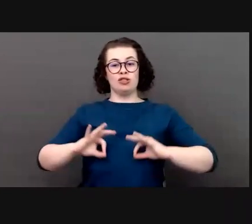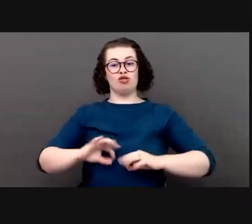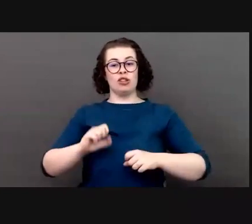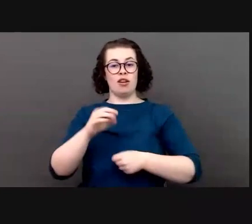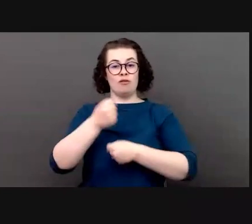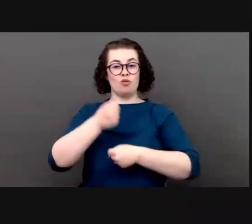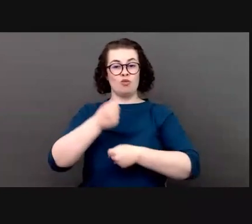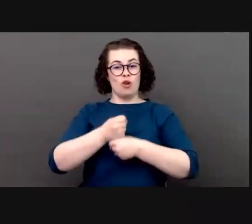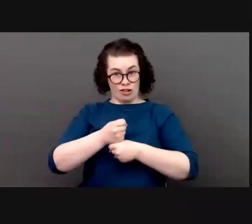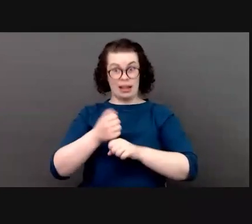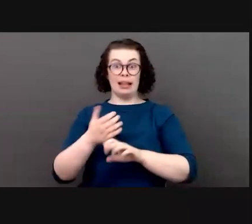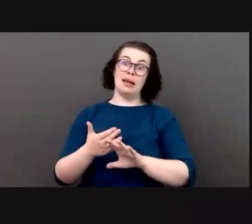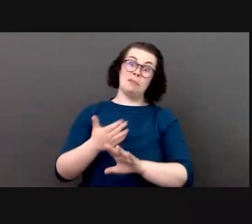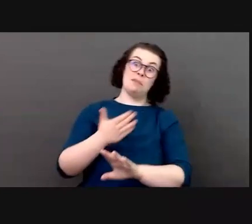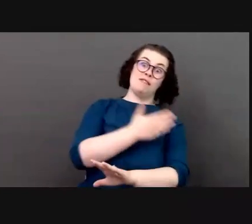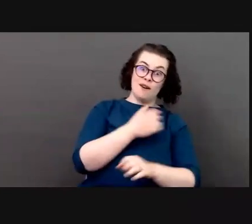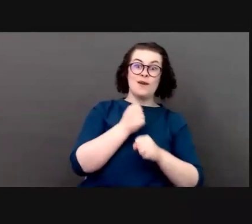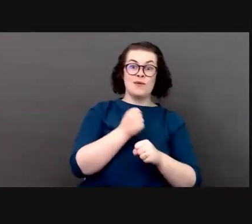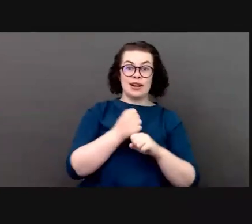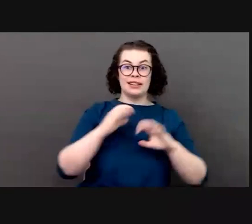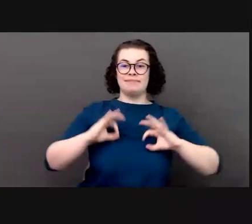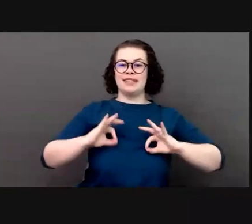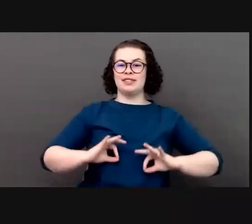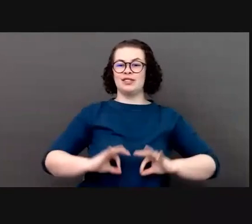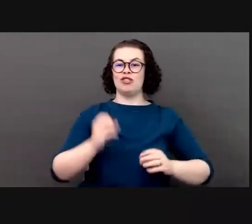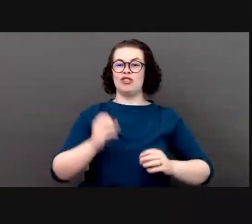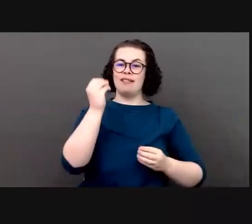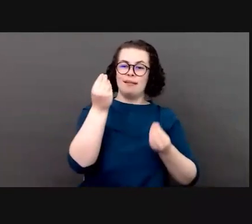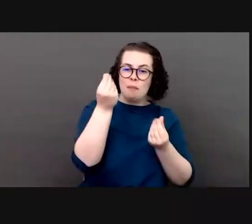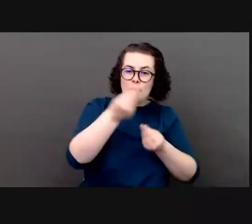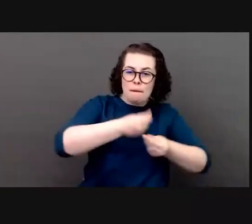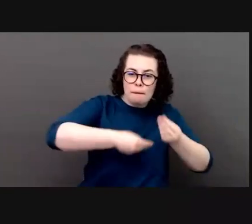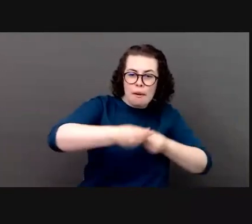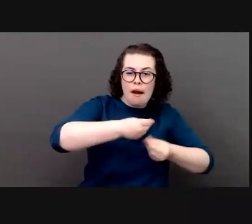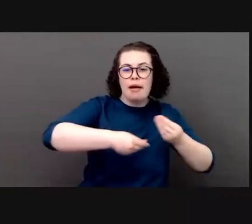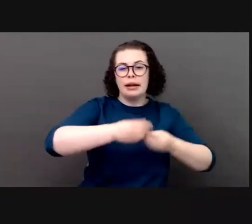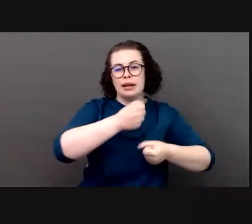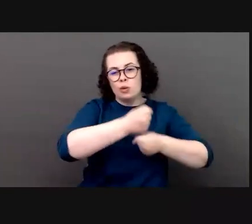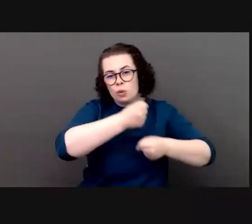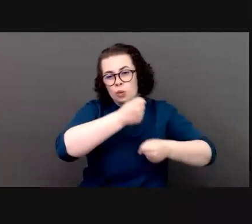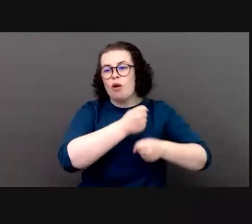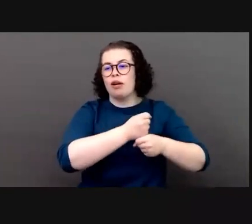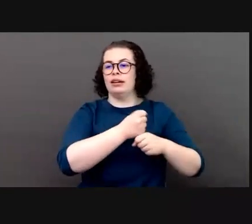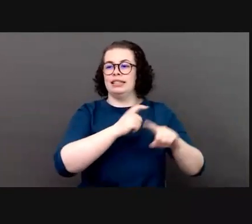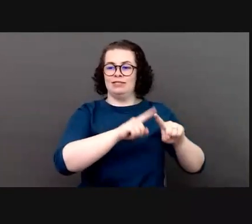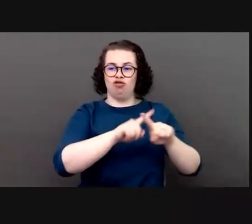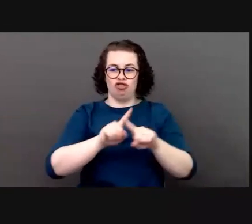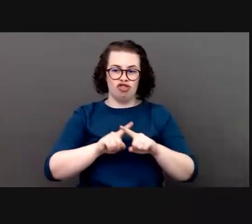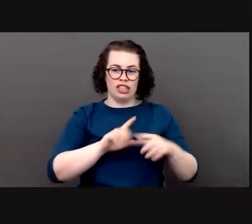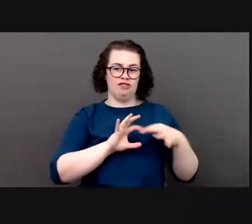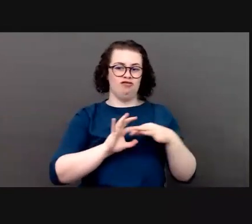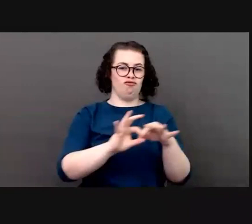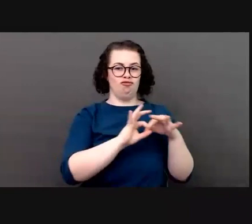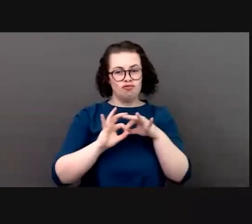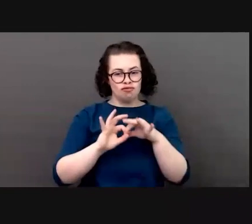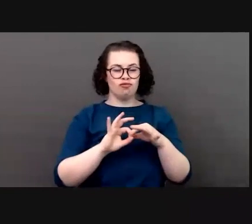and before as Director of the Ministry of Economy, Labor and Entrepreneurship. Let me check if she's been able to